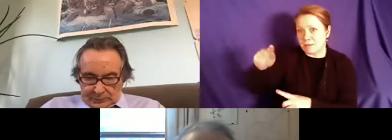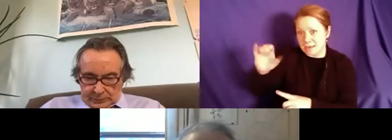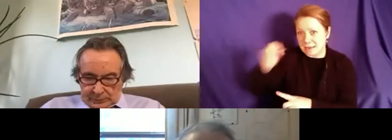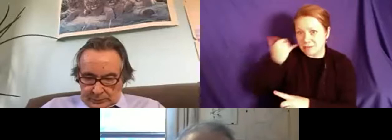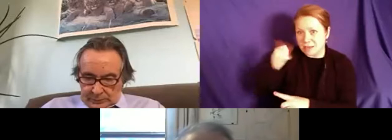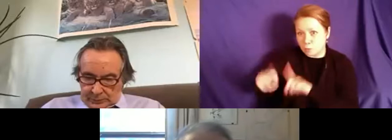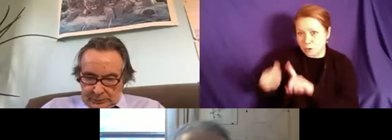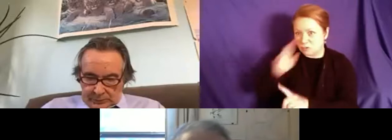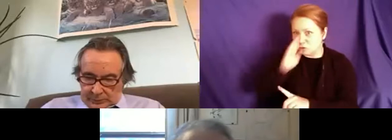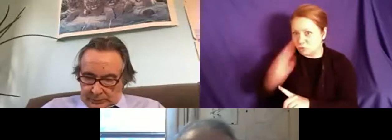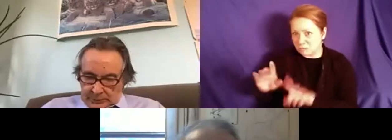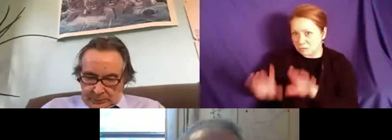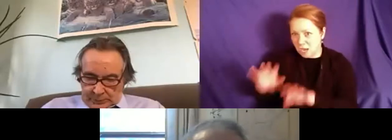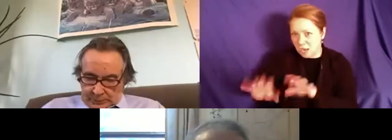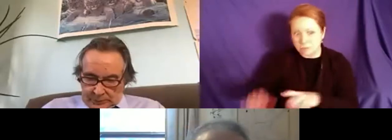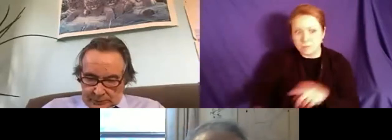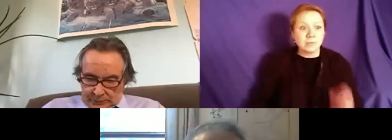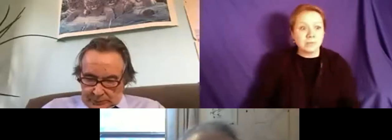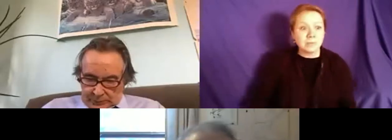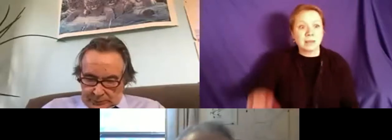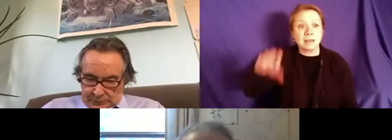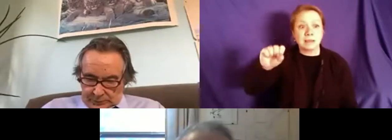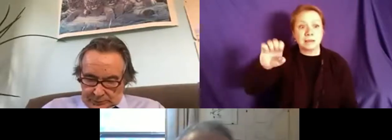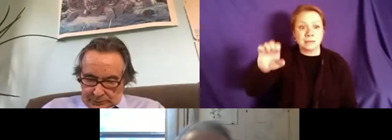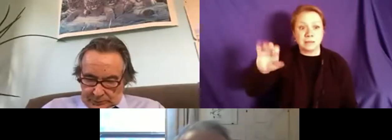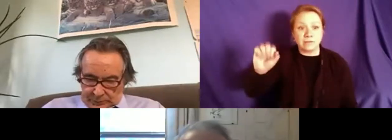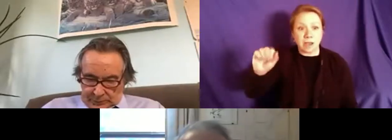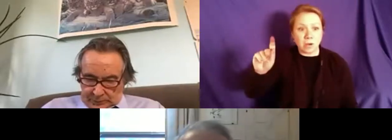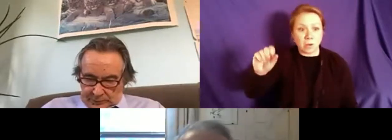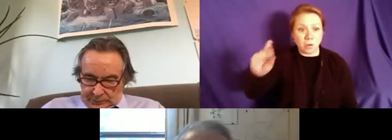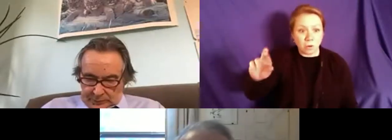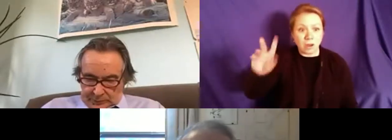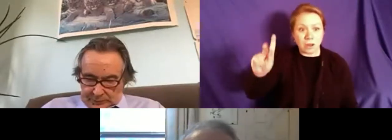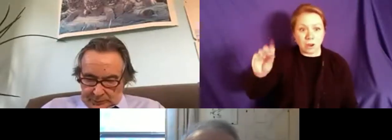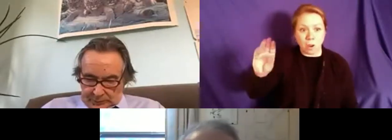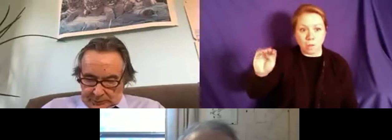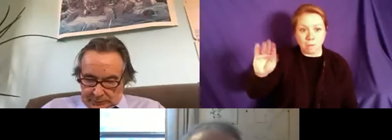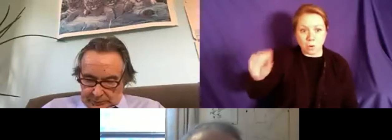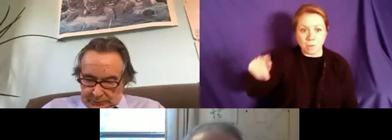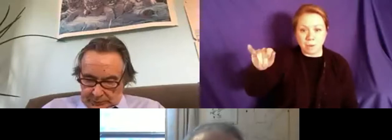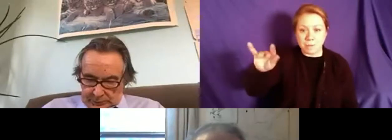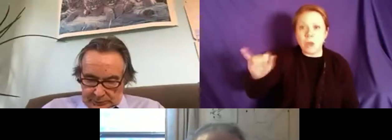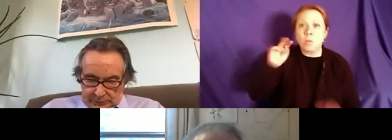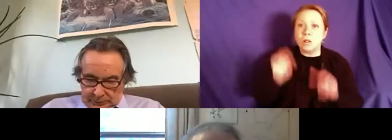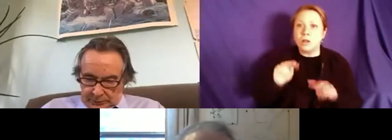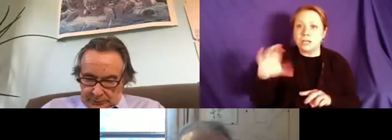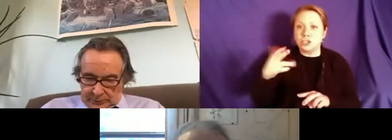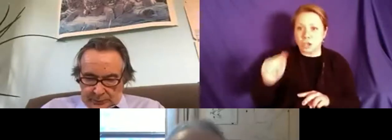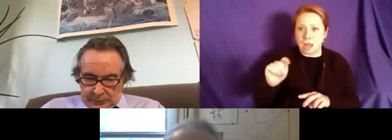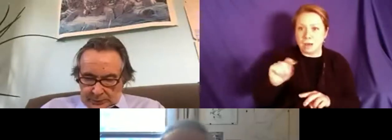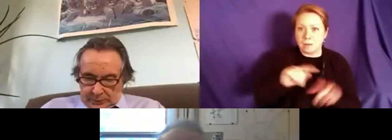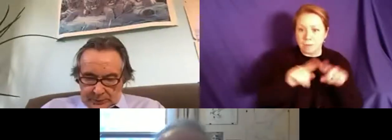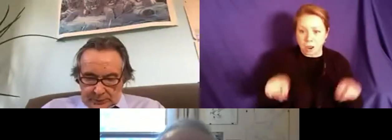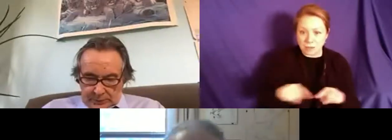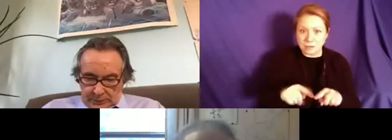questions. Safakor Kamambu Pamei will be monitoring the chat box for questions, since I can